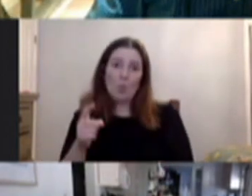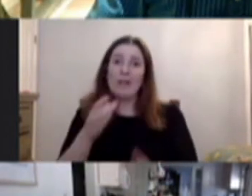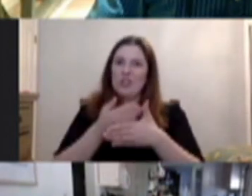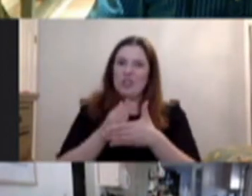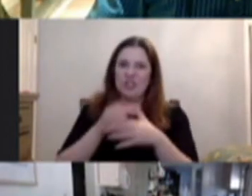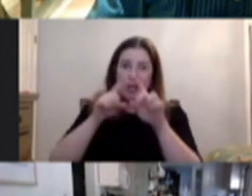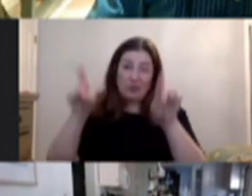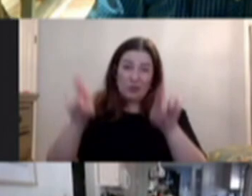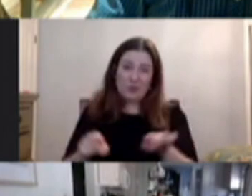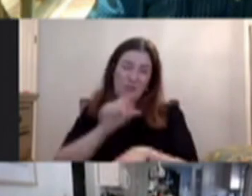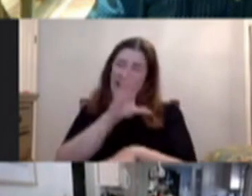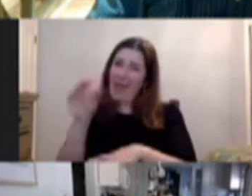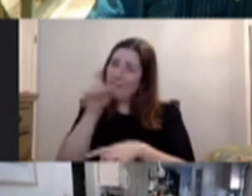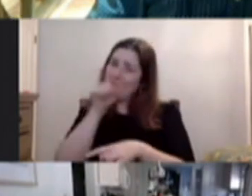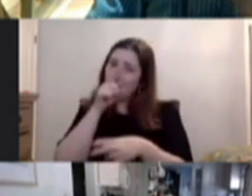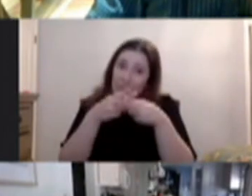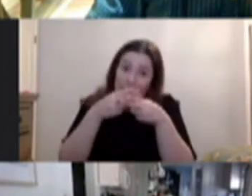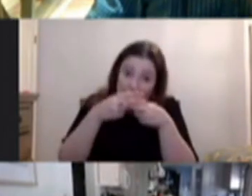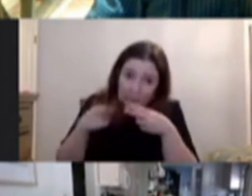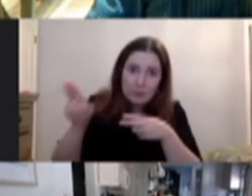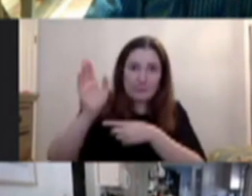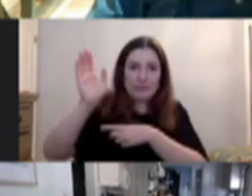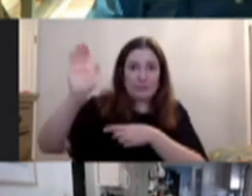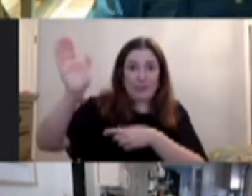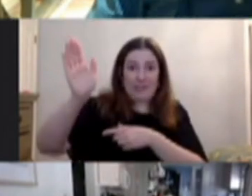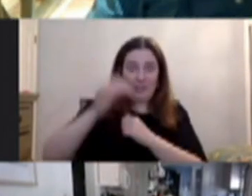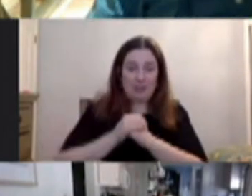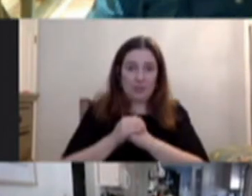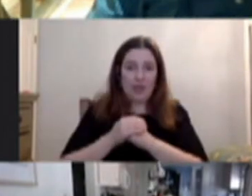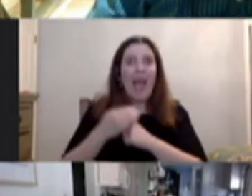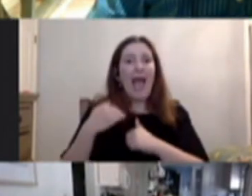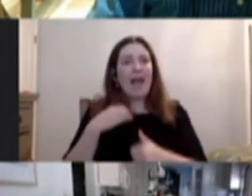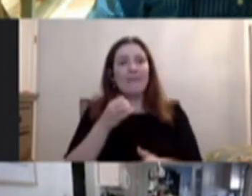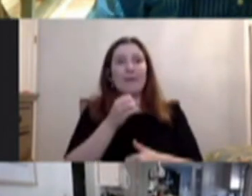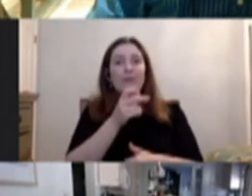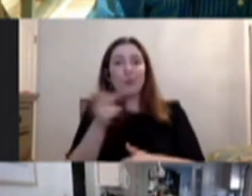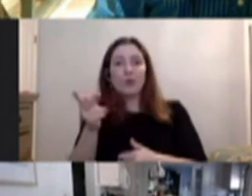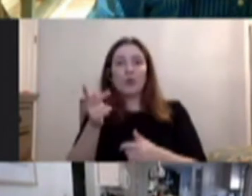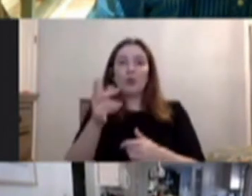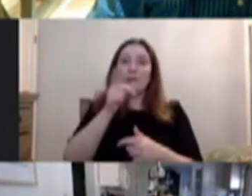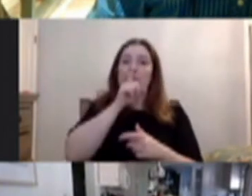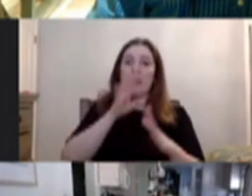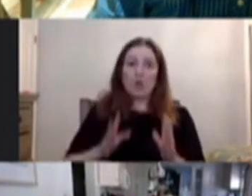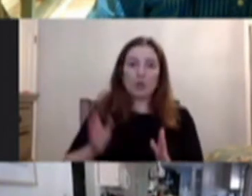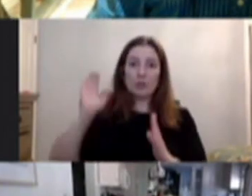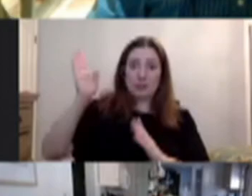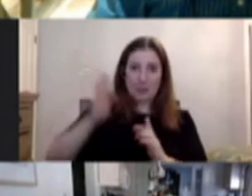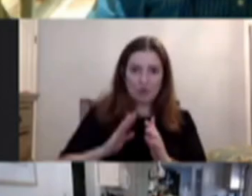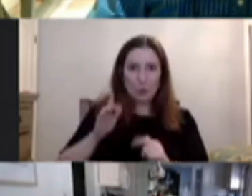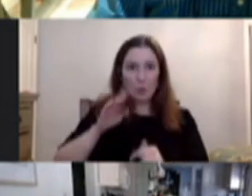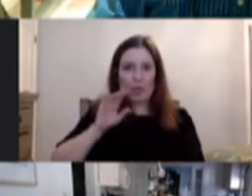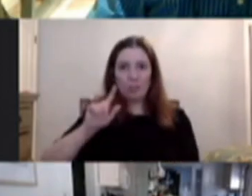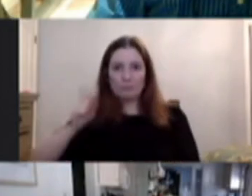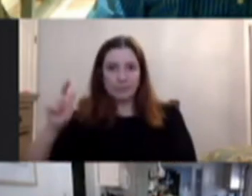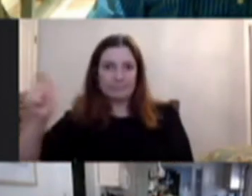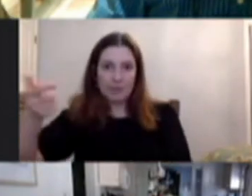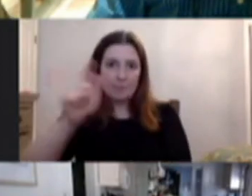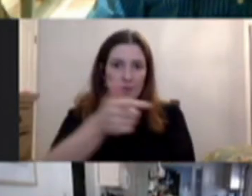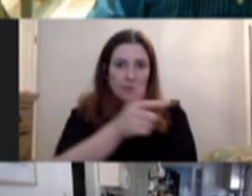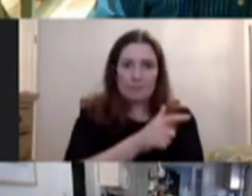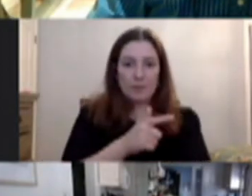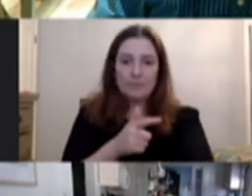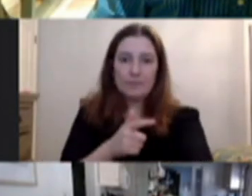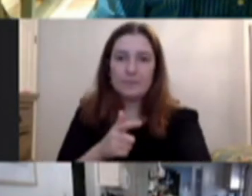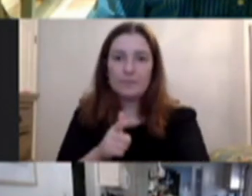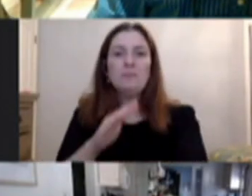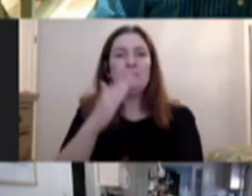you all. There will be a couple of different speakers as part of that. So I'll be joined by some of my architecture colleagues to talk about